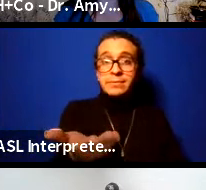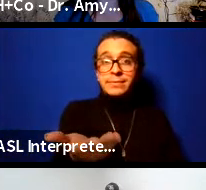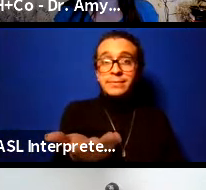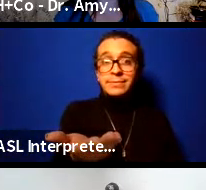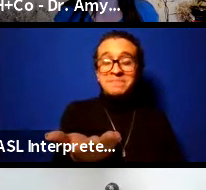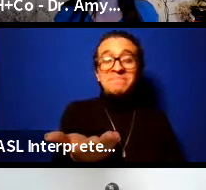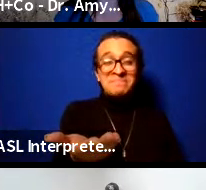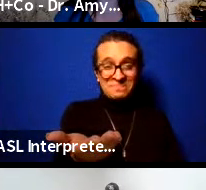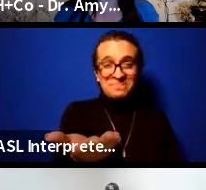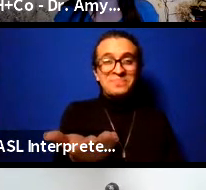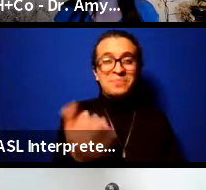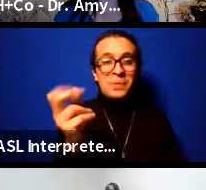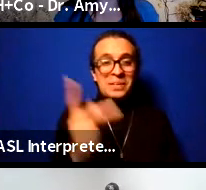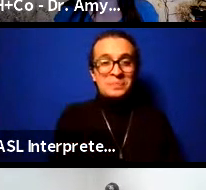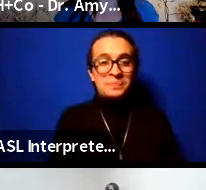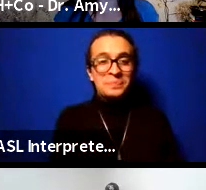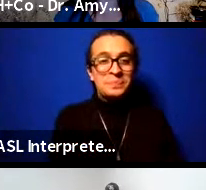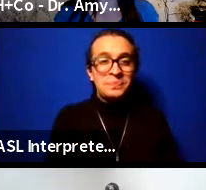Okay.